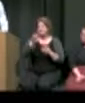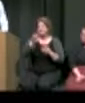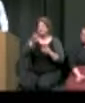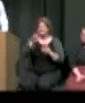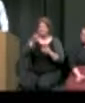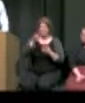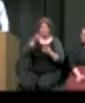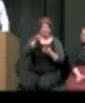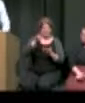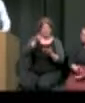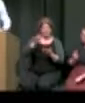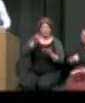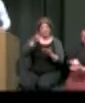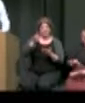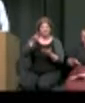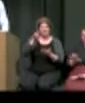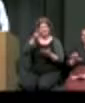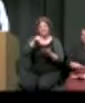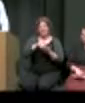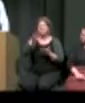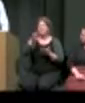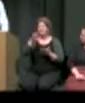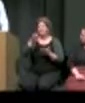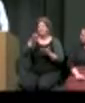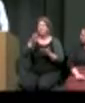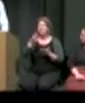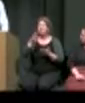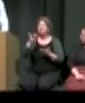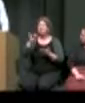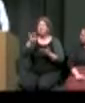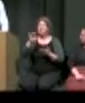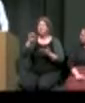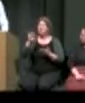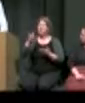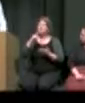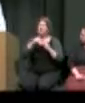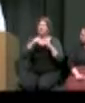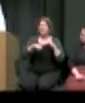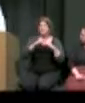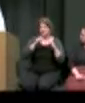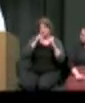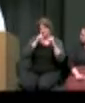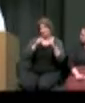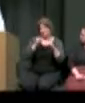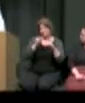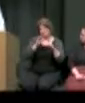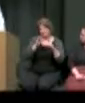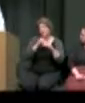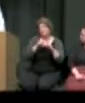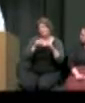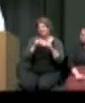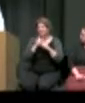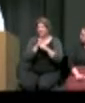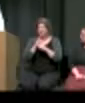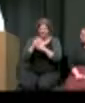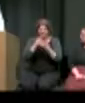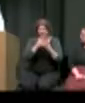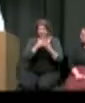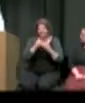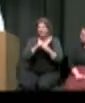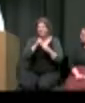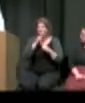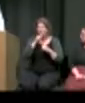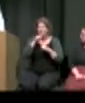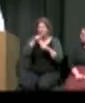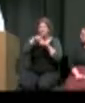year. A little less than what we wanted to in 2025, but we had to work around a rock